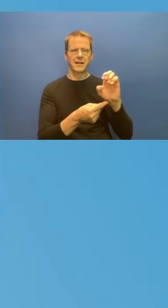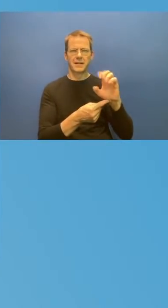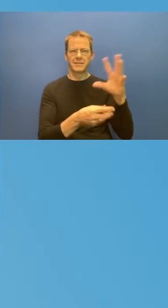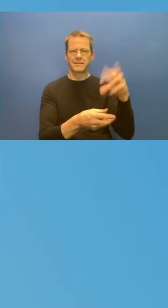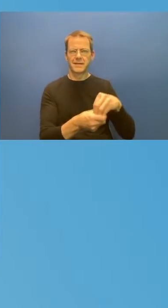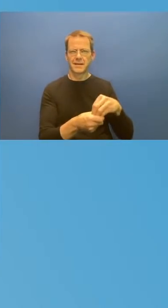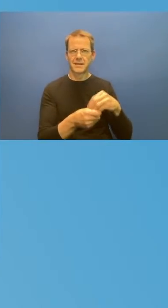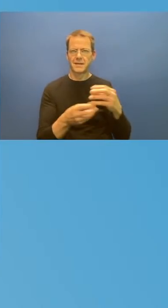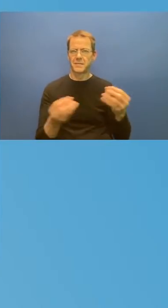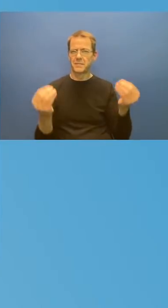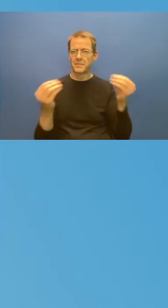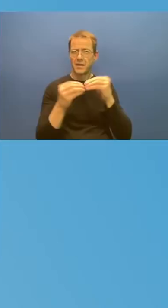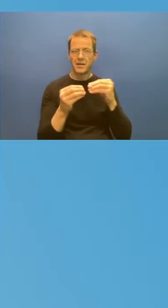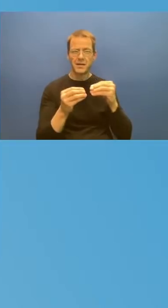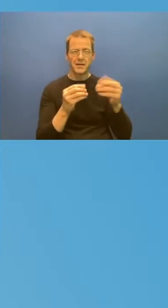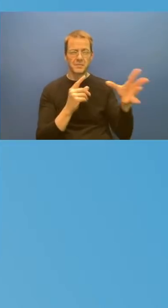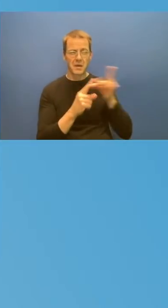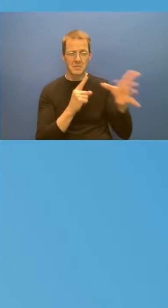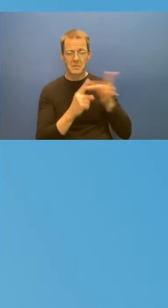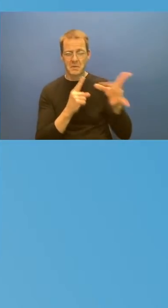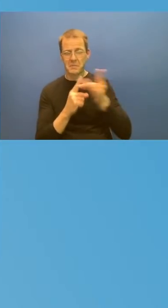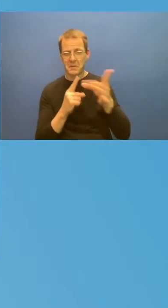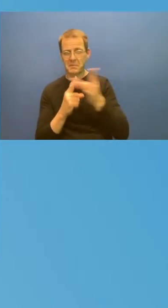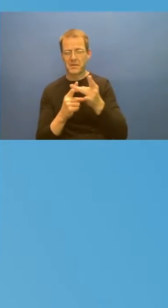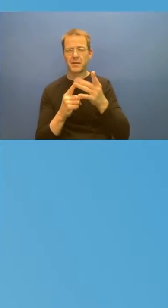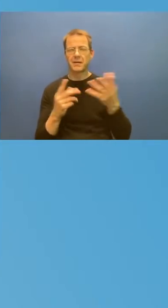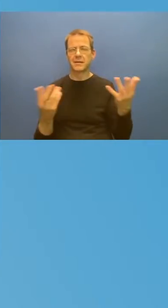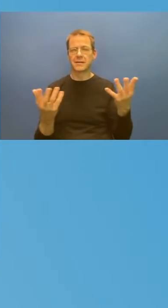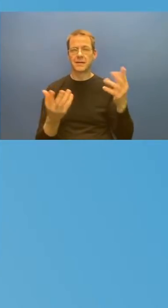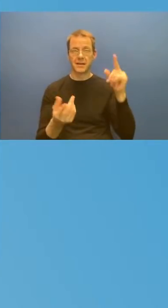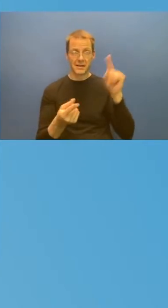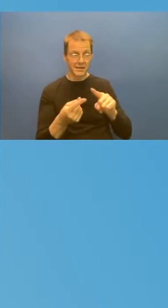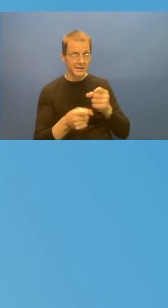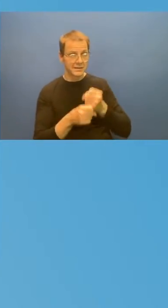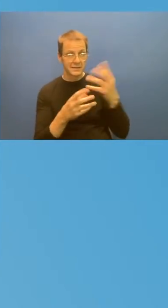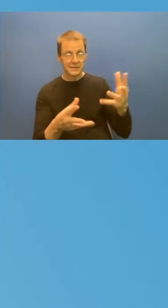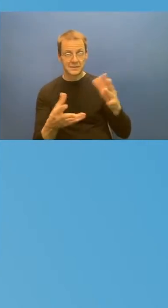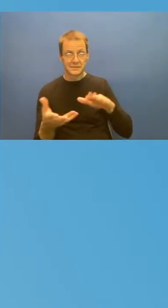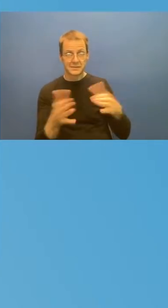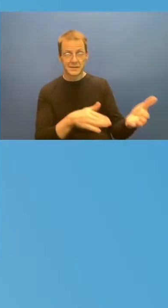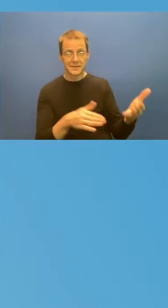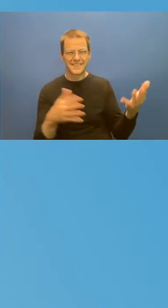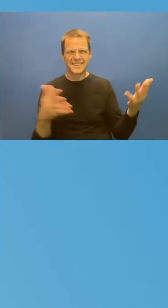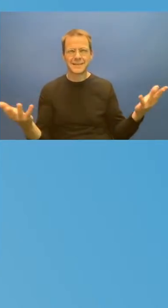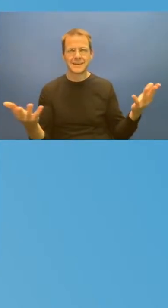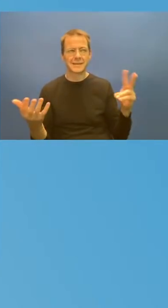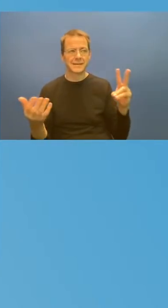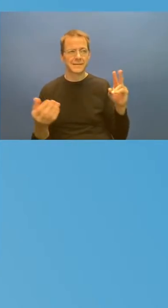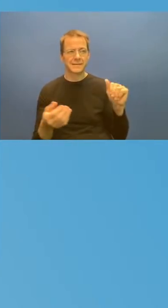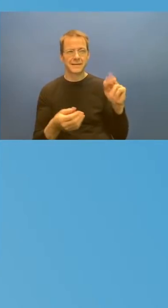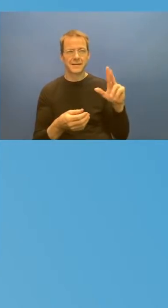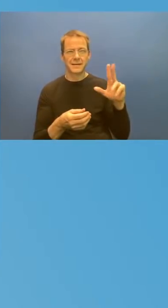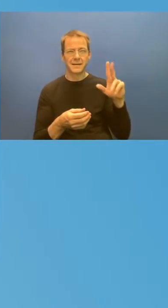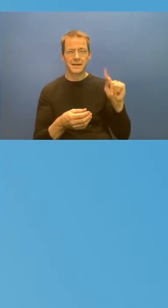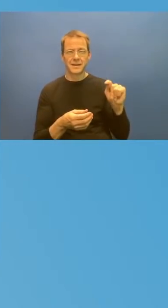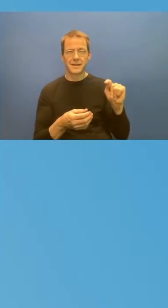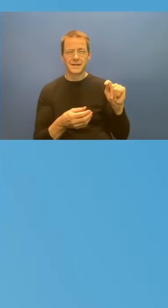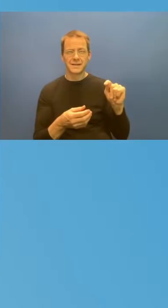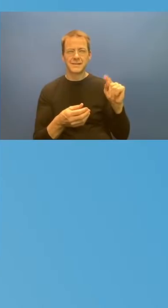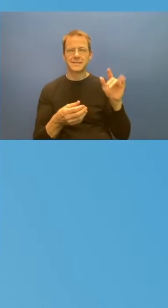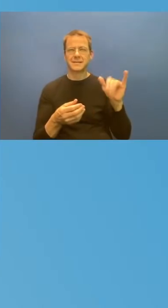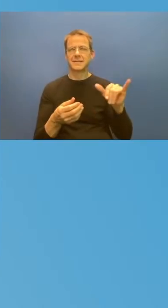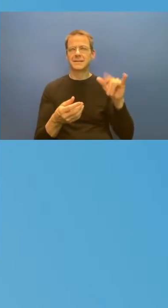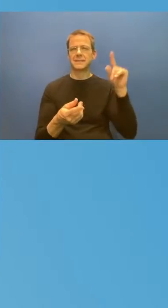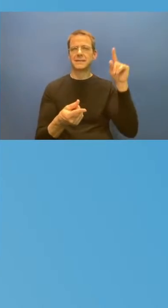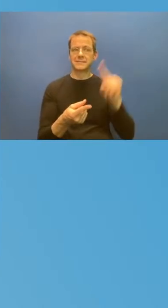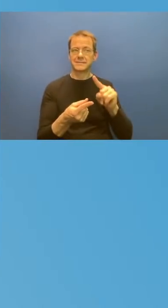is not a uniquely Canadian epidemic or a North American epidemic. There are many areas of the world and many areas where Dr.